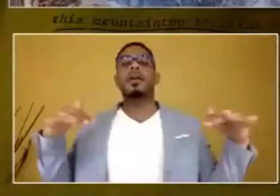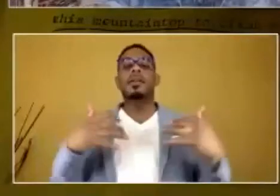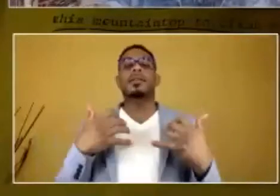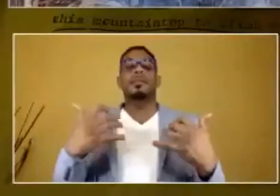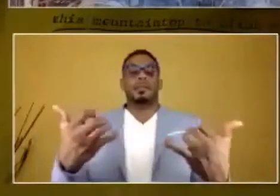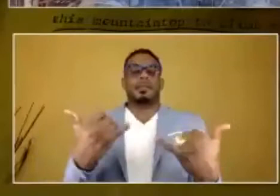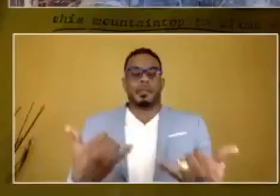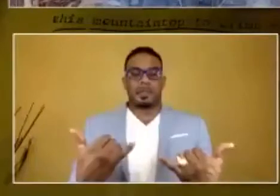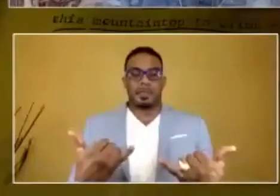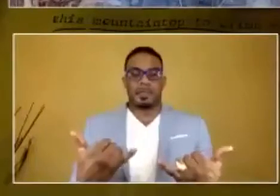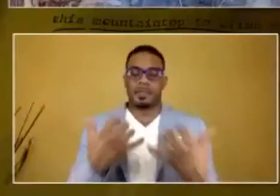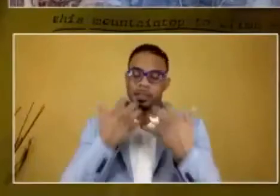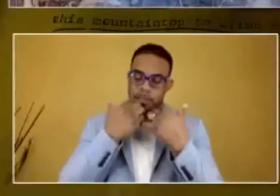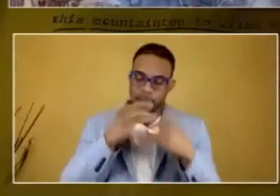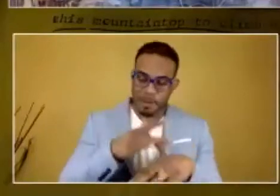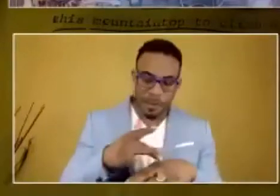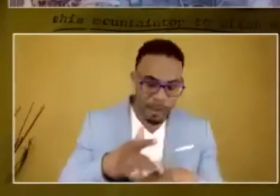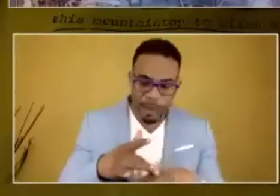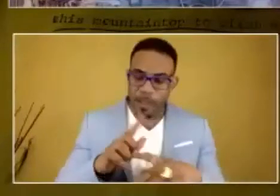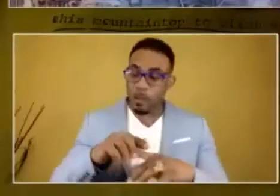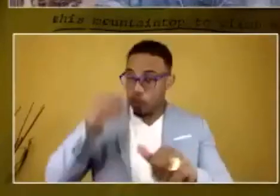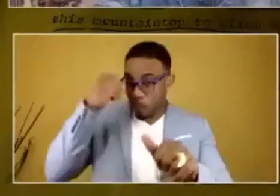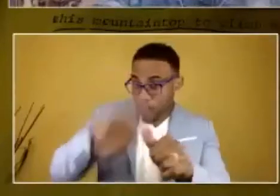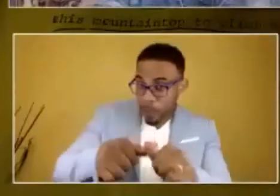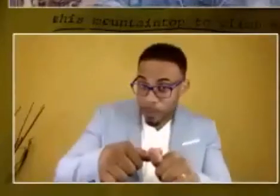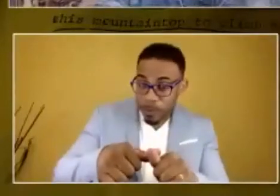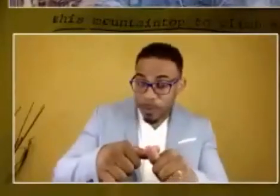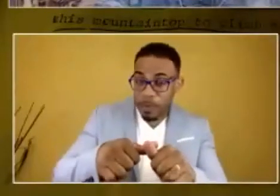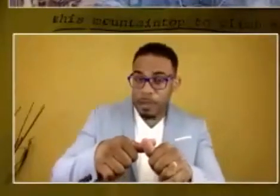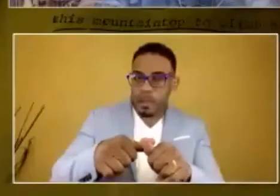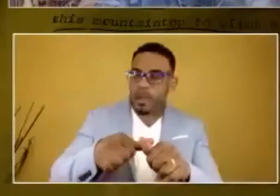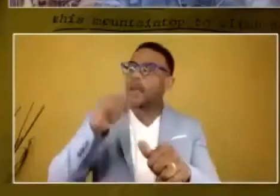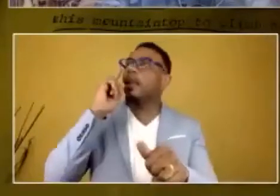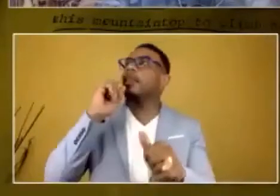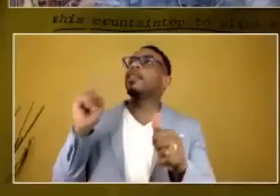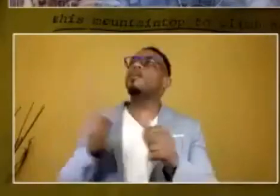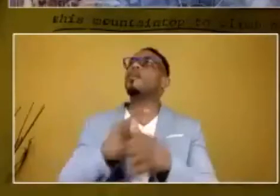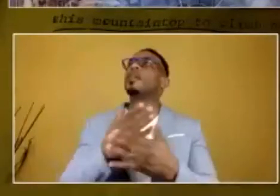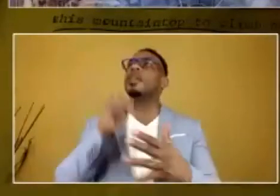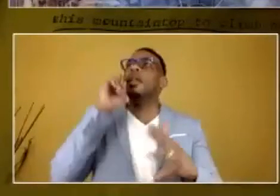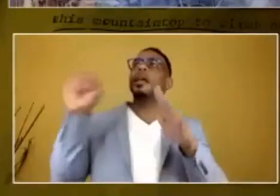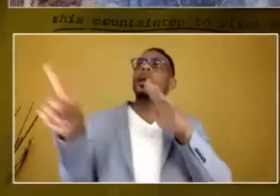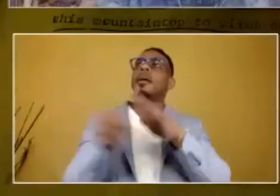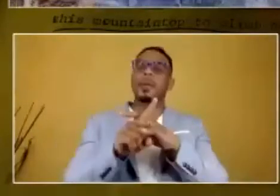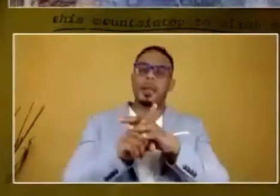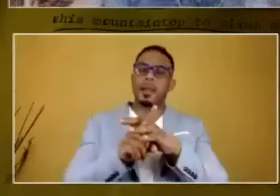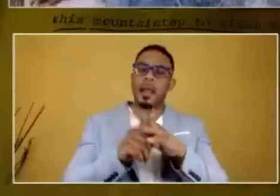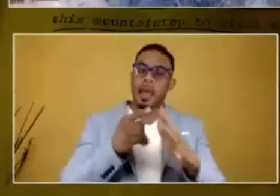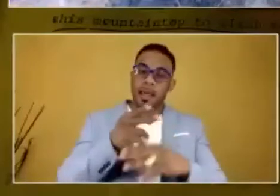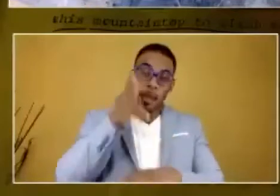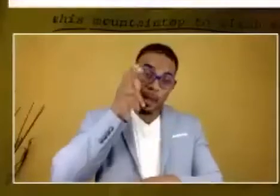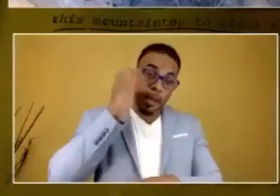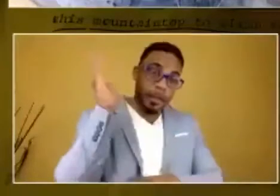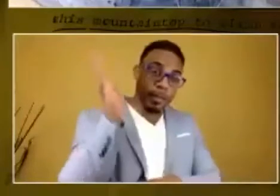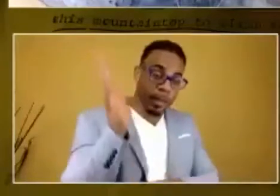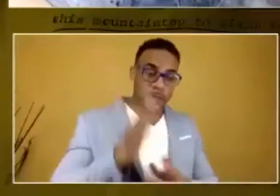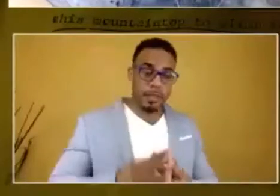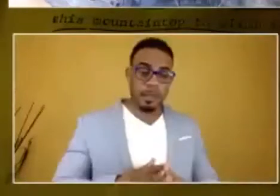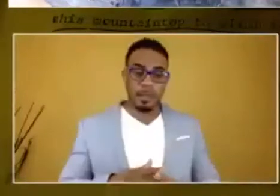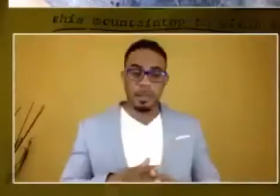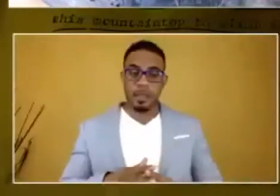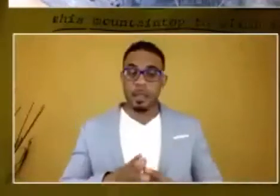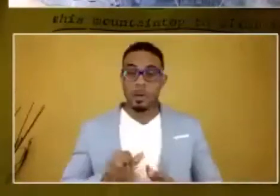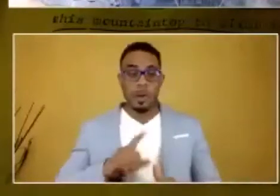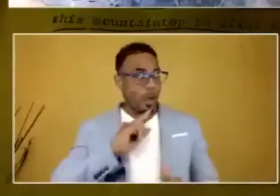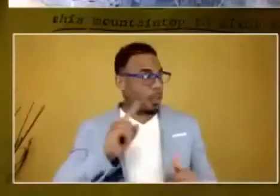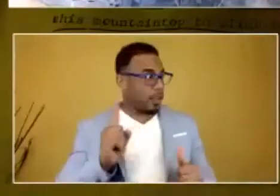in this sacred space to remember. I think the first thing that comes to mind after hearing the speech is we aren't the